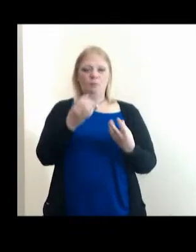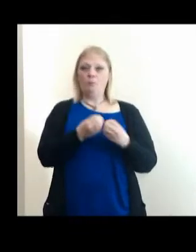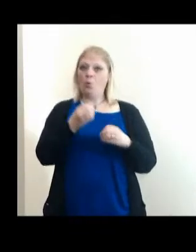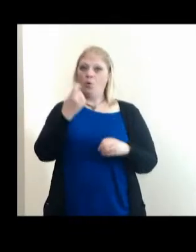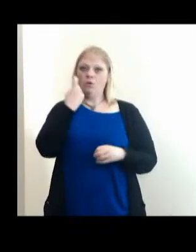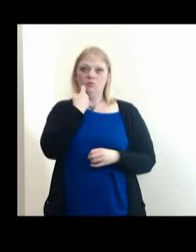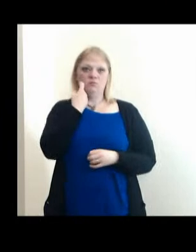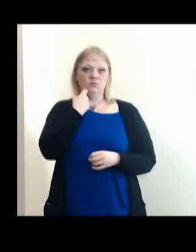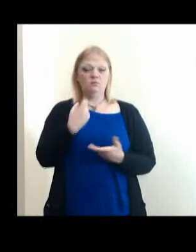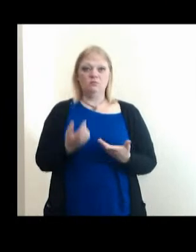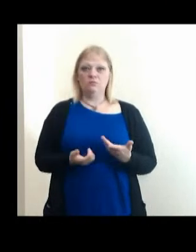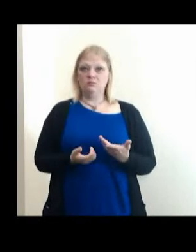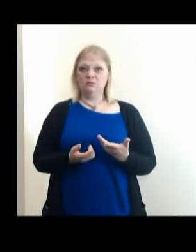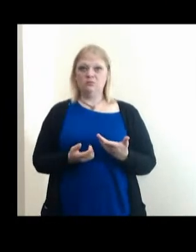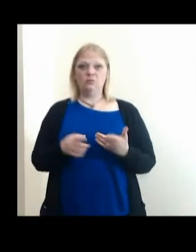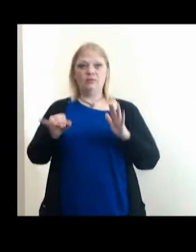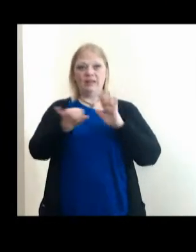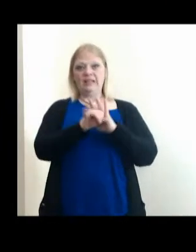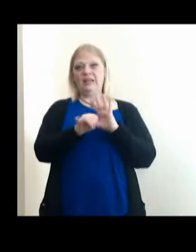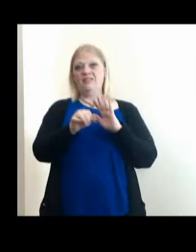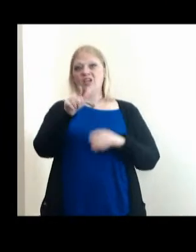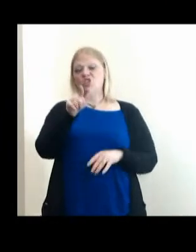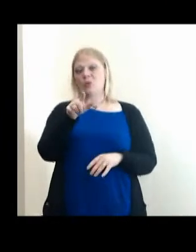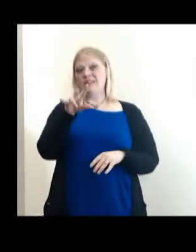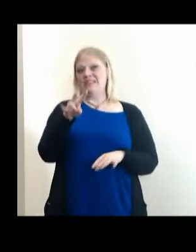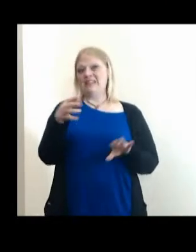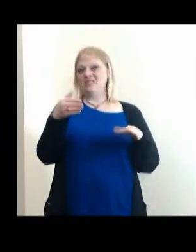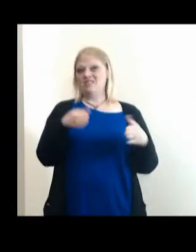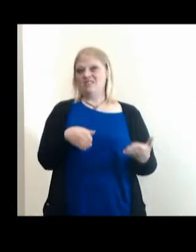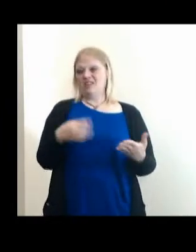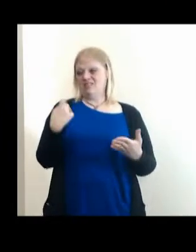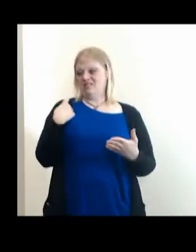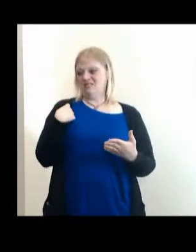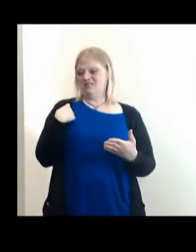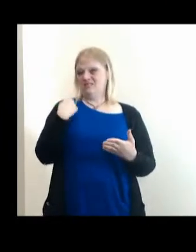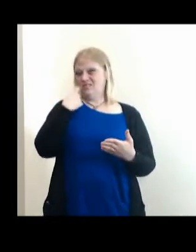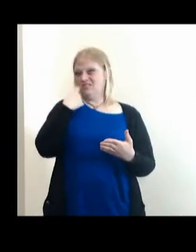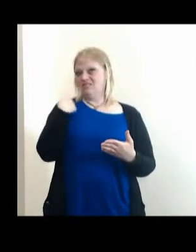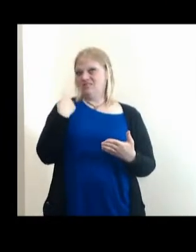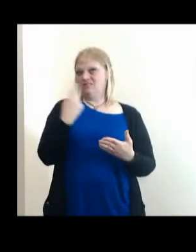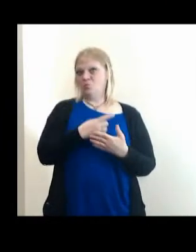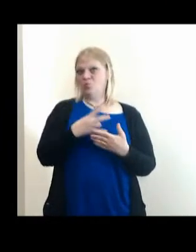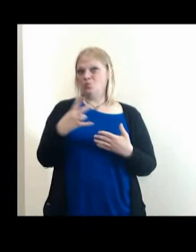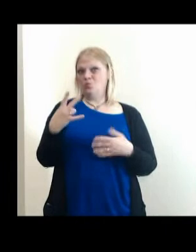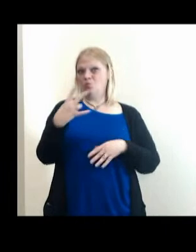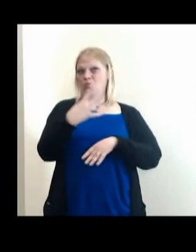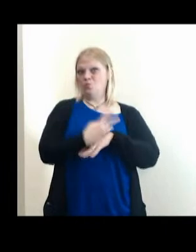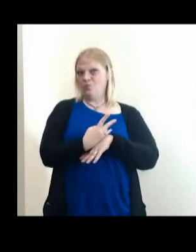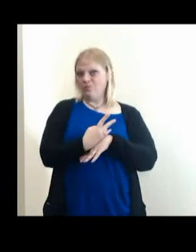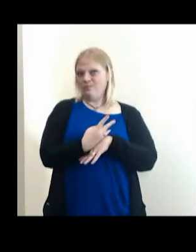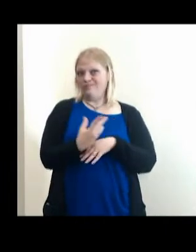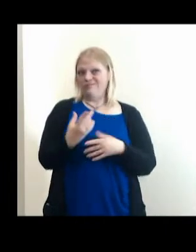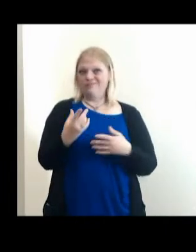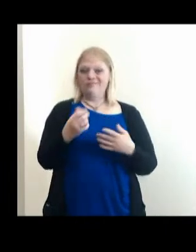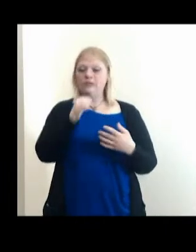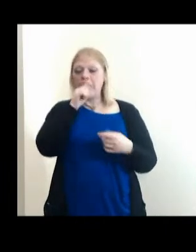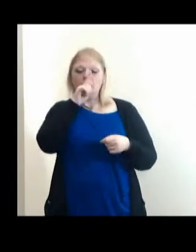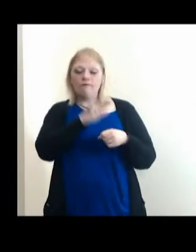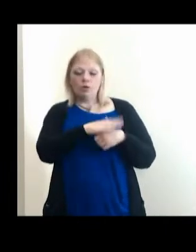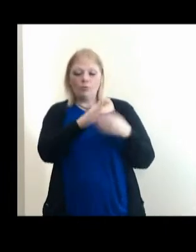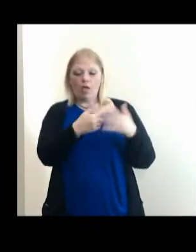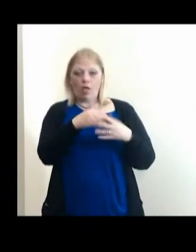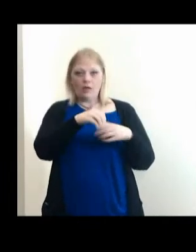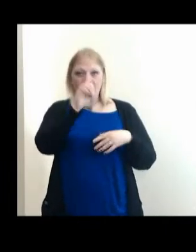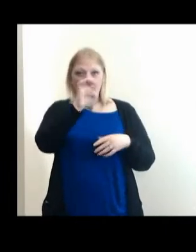As I noted, we've identified 27 deaths in the last 7-day period, but we haven't confirmed all those deaths being Erie County residents, but